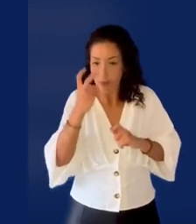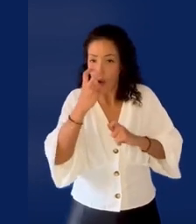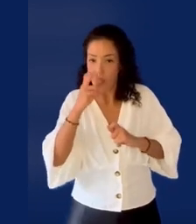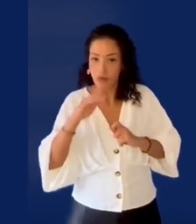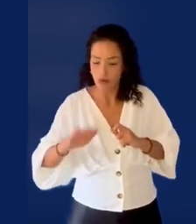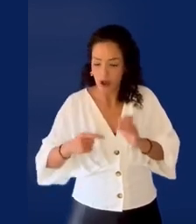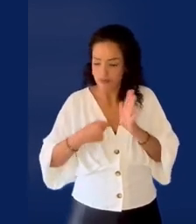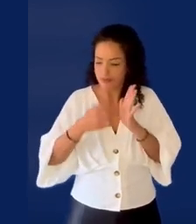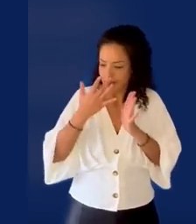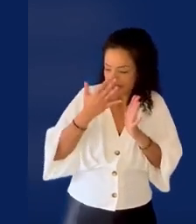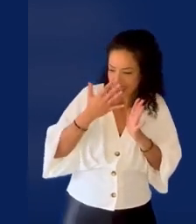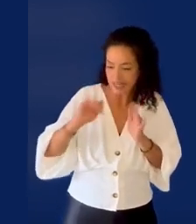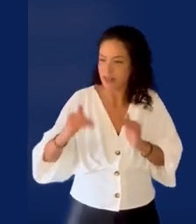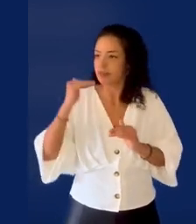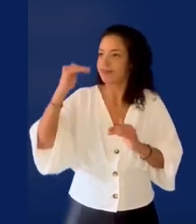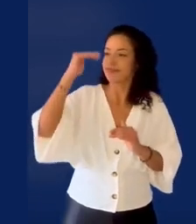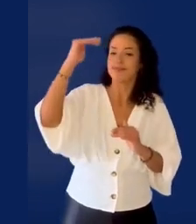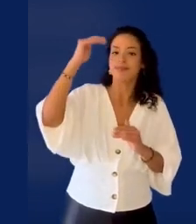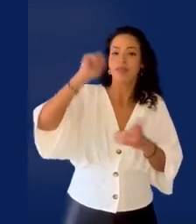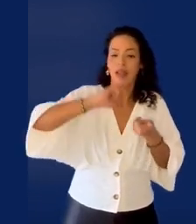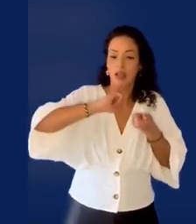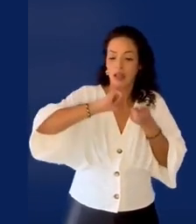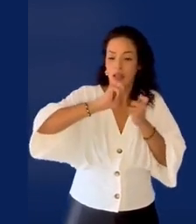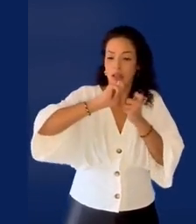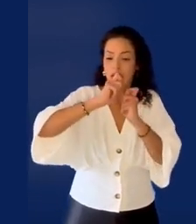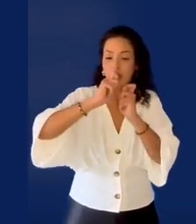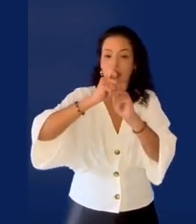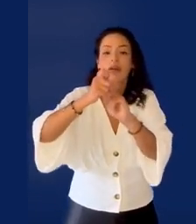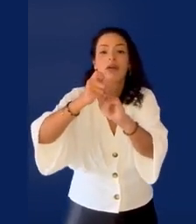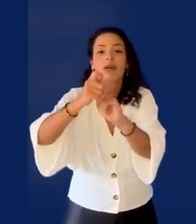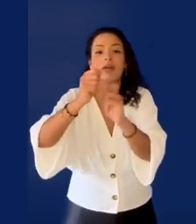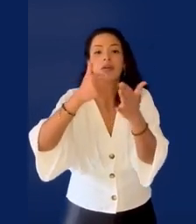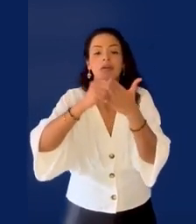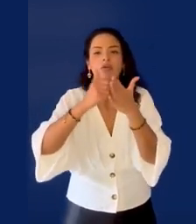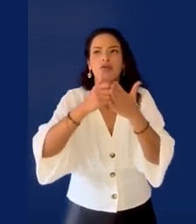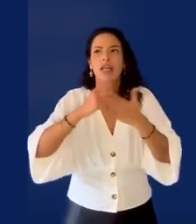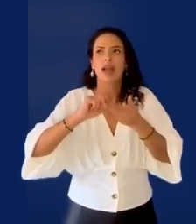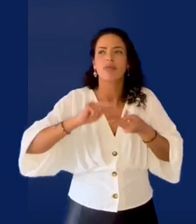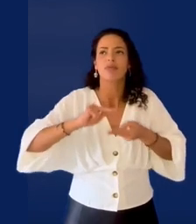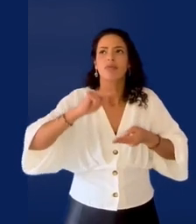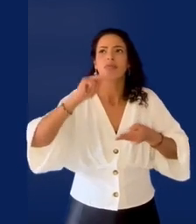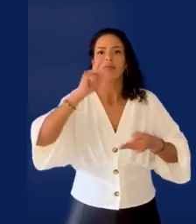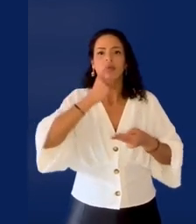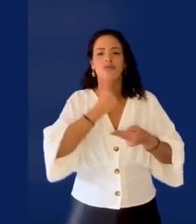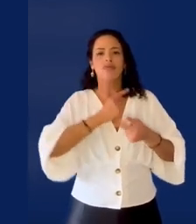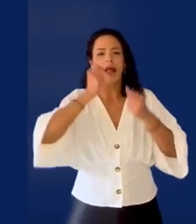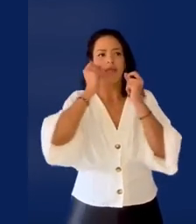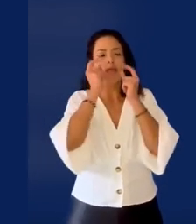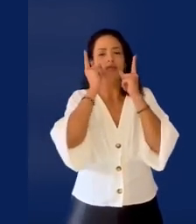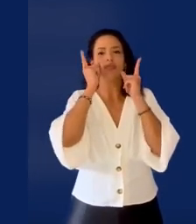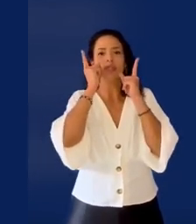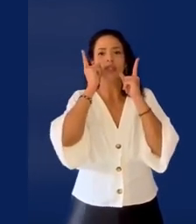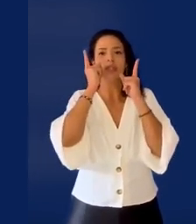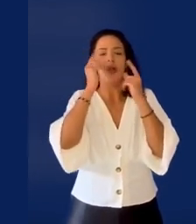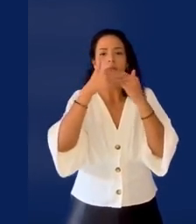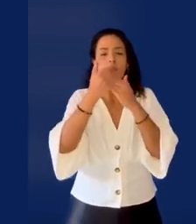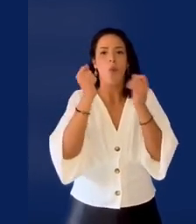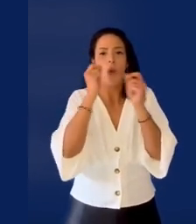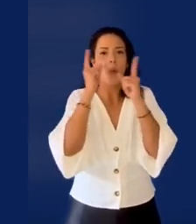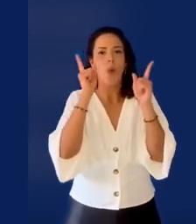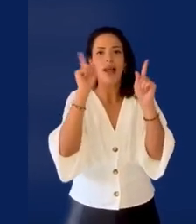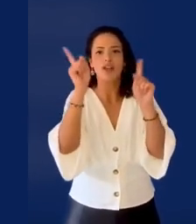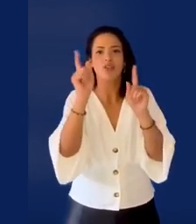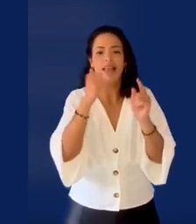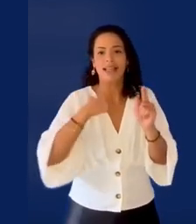and adulthood, periods of transition often characterised by an increase in self-consciousness and a growing awareness of the expectations of those